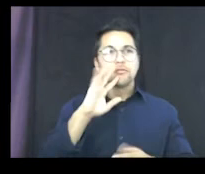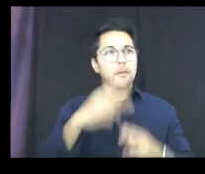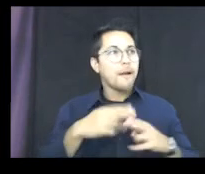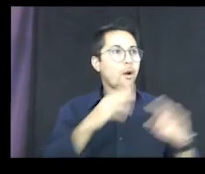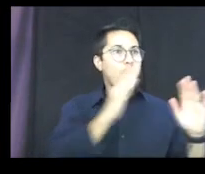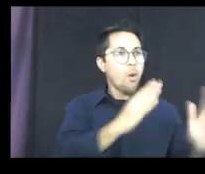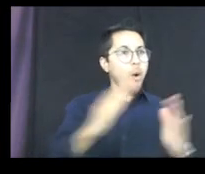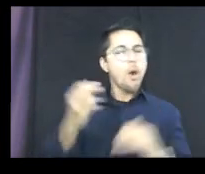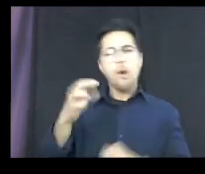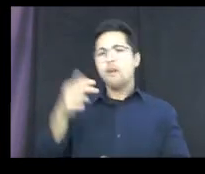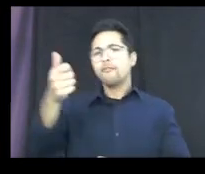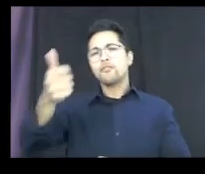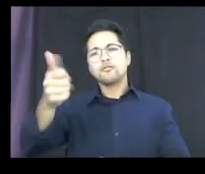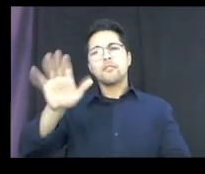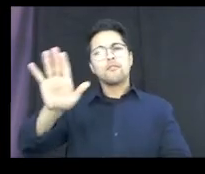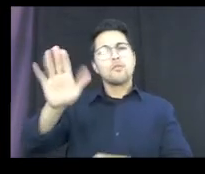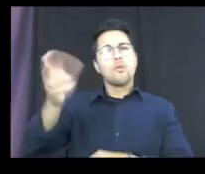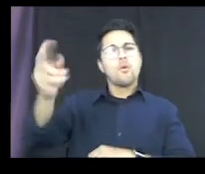could be personally for you